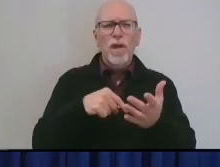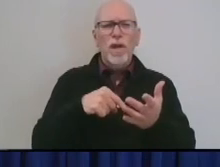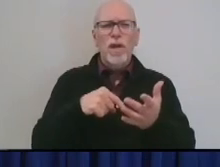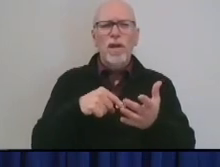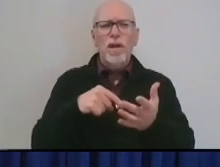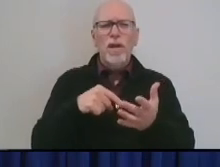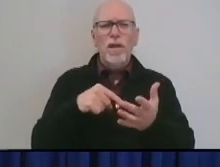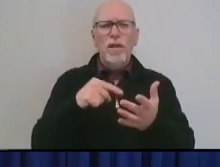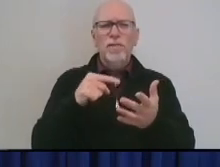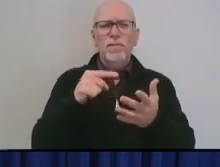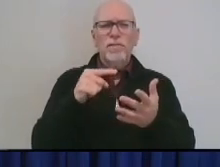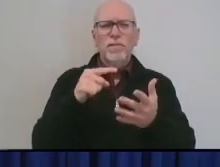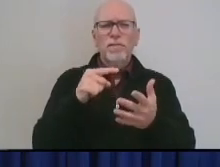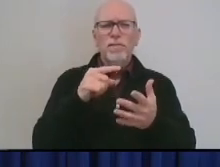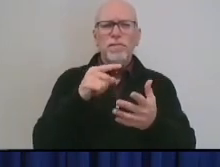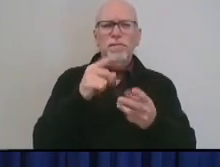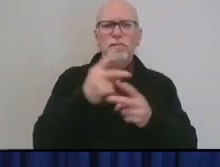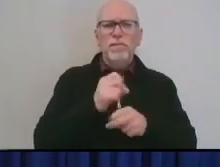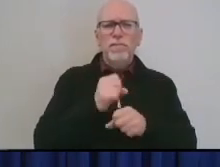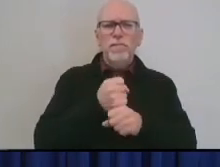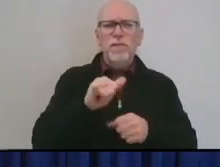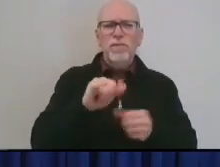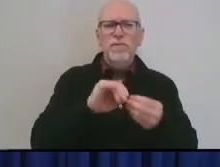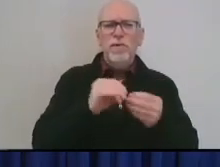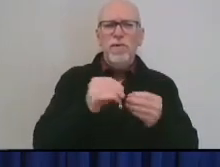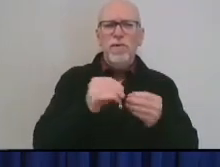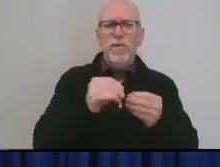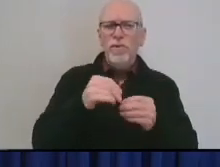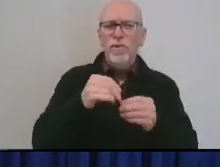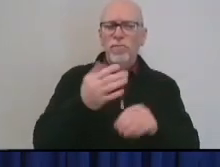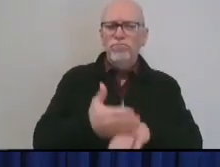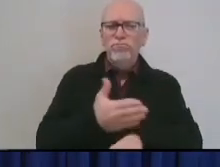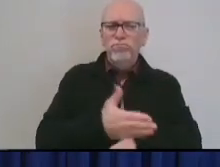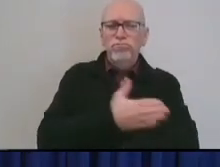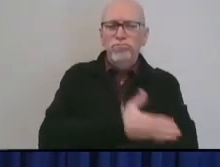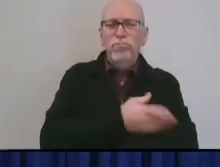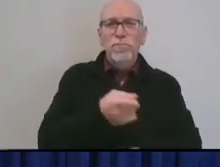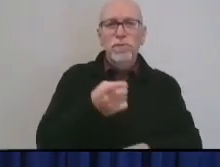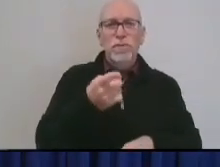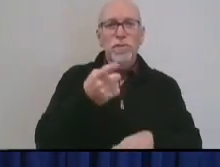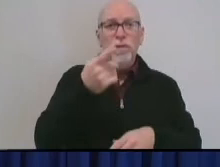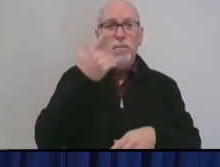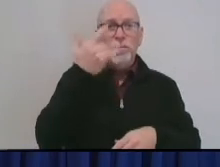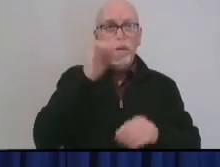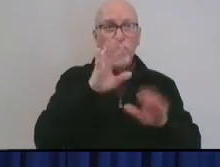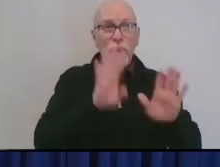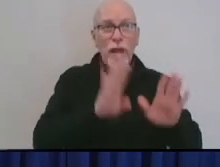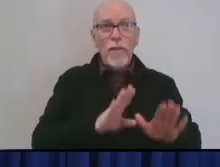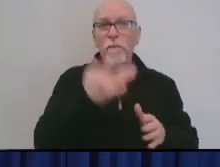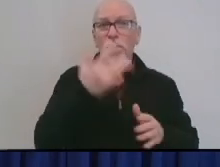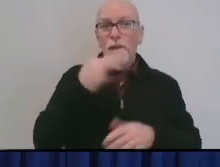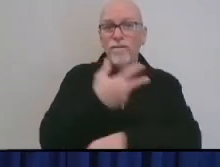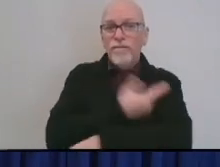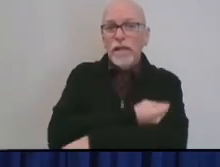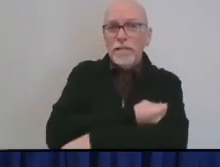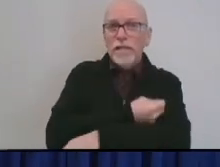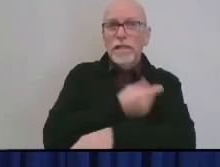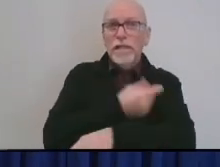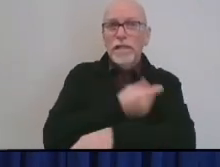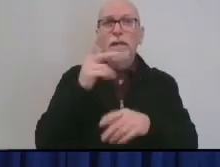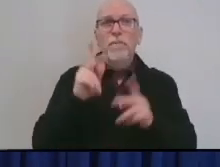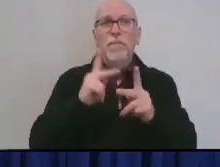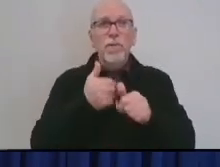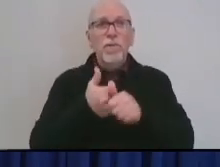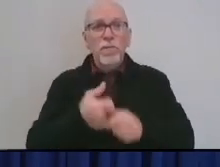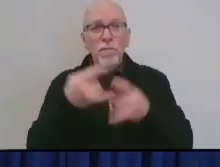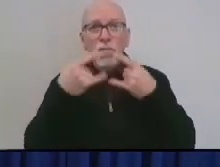to making those numbers decline. You know, I don't know if whether or if it's all vaccine or just people doing what they're supposed to be doing, and how